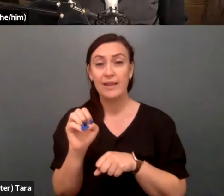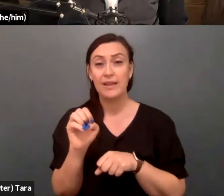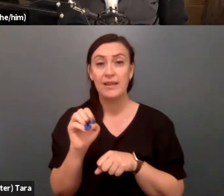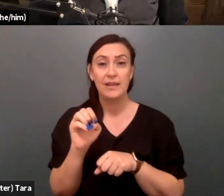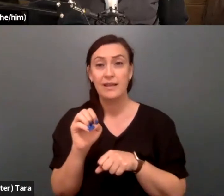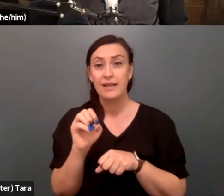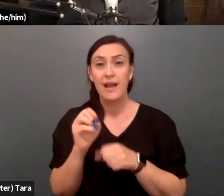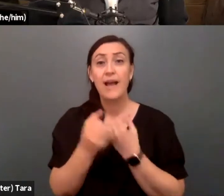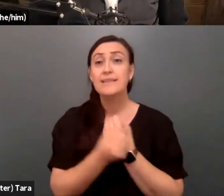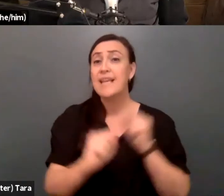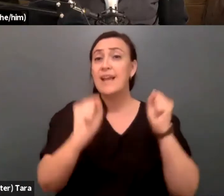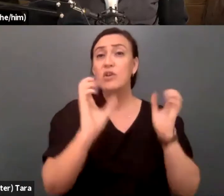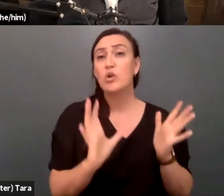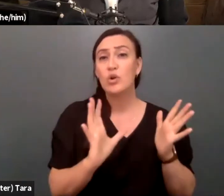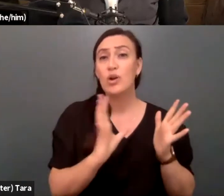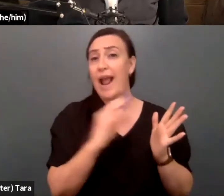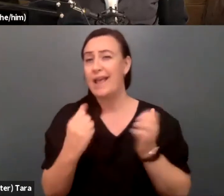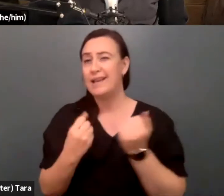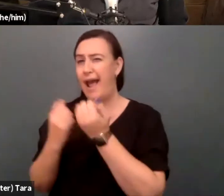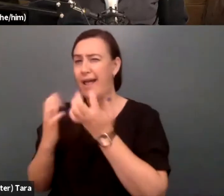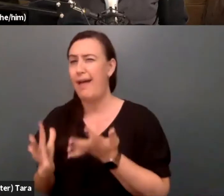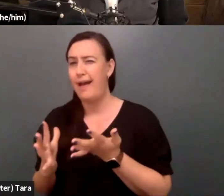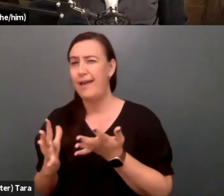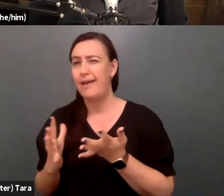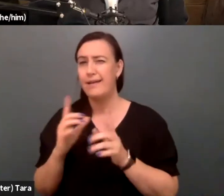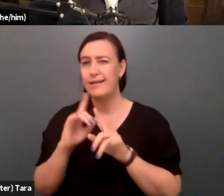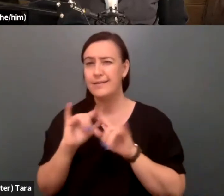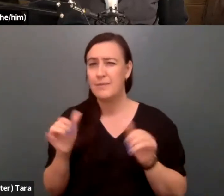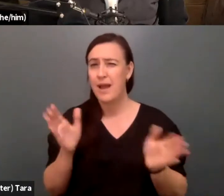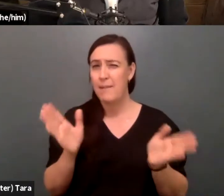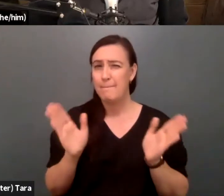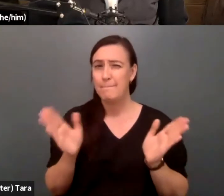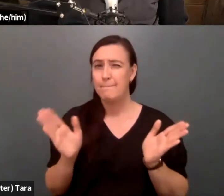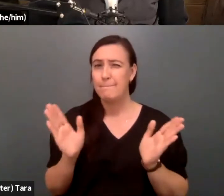a savior and an ally?